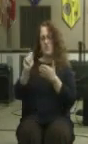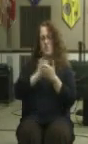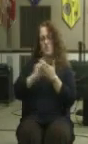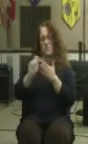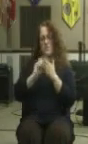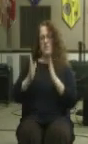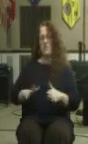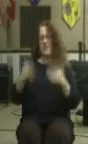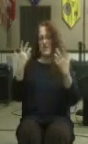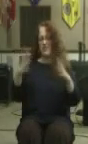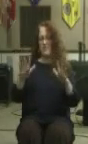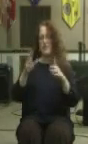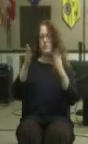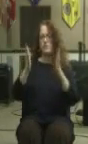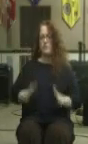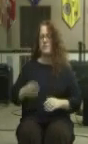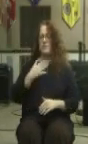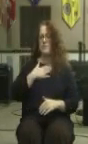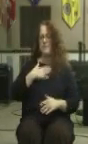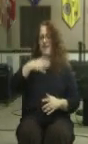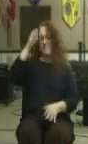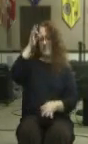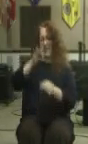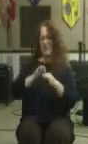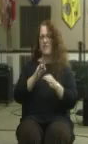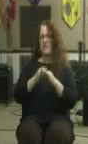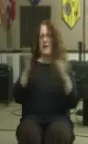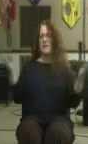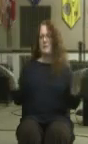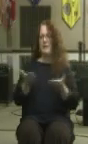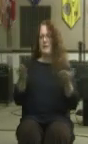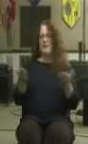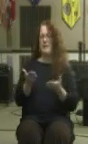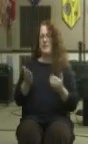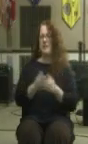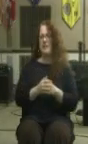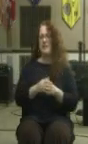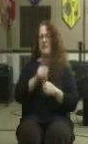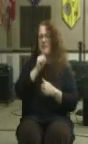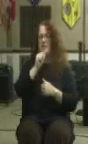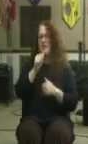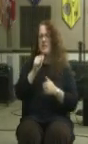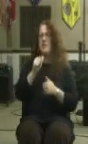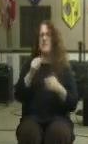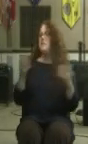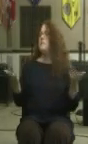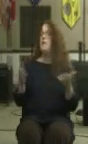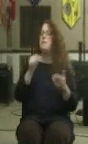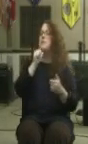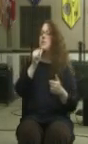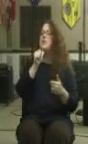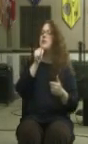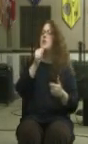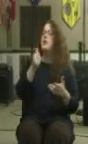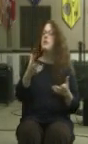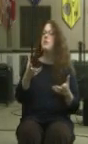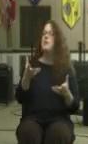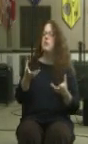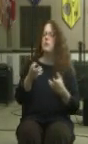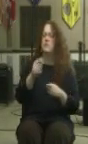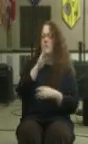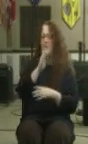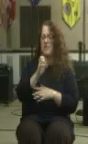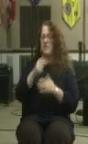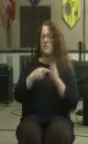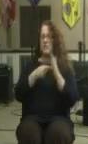God, you are the author and you're the finisher of my faith. God, I'm here and I don't think I'm here where you want me to